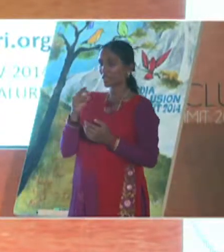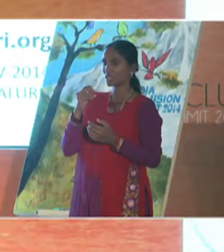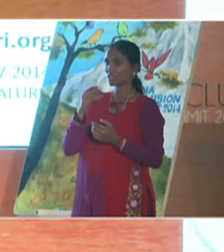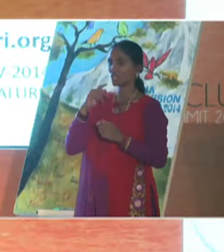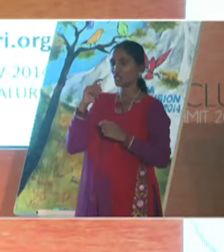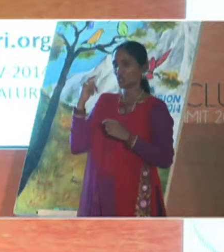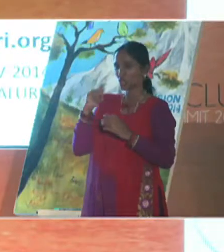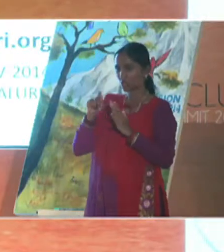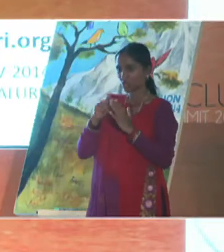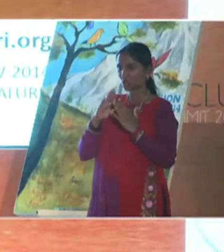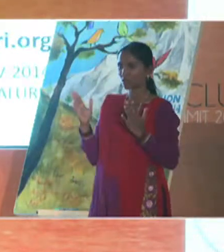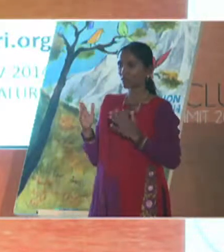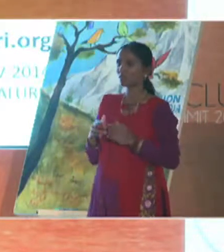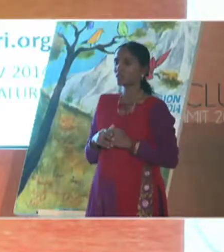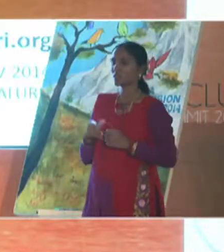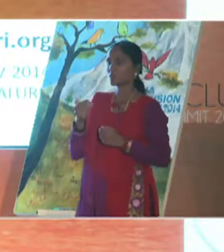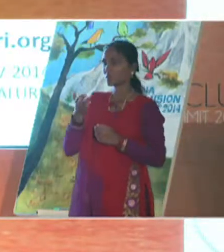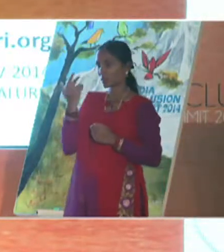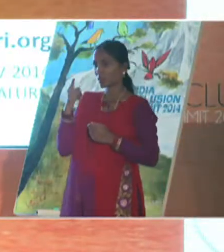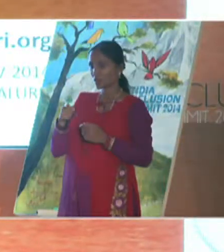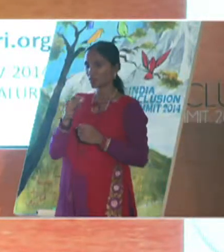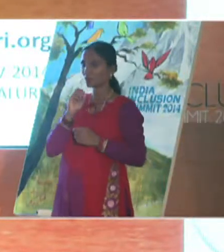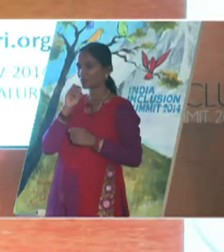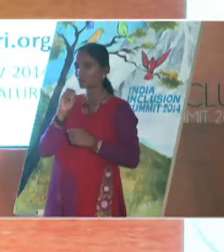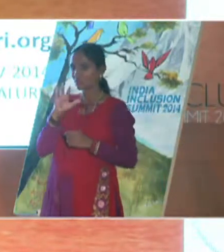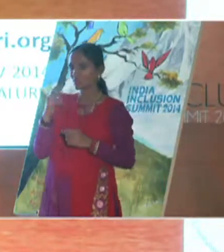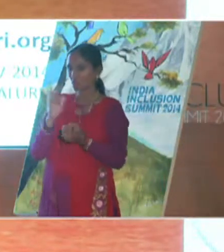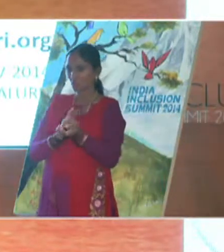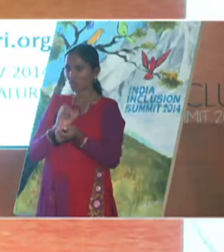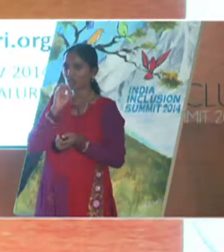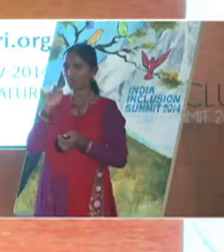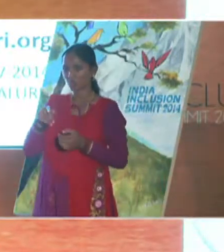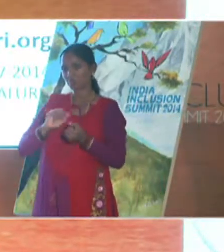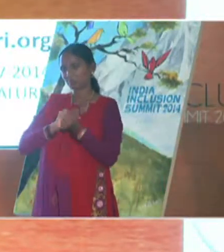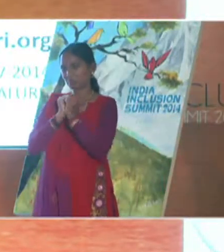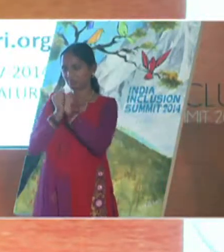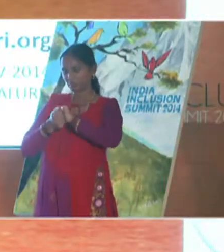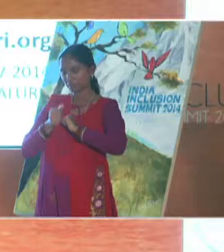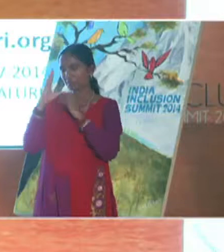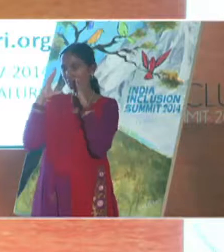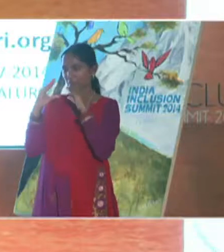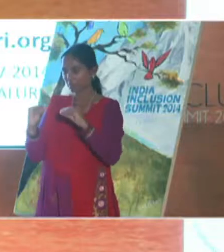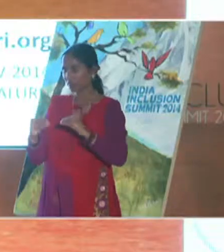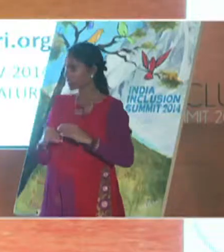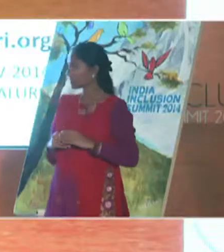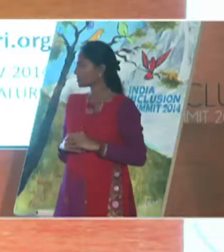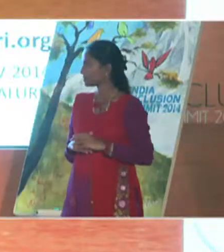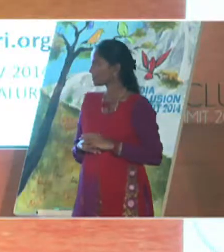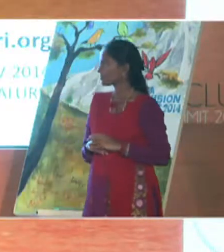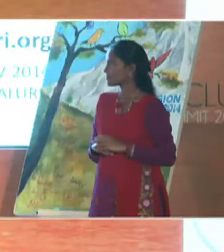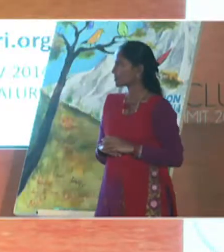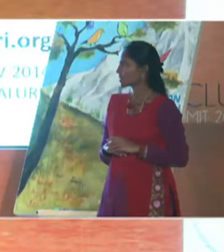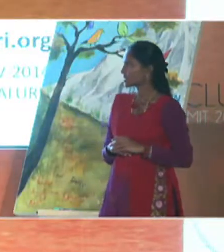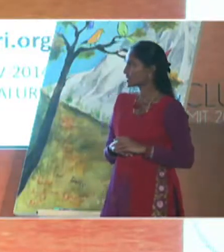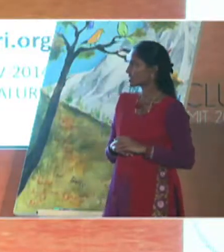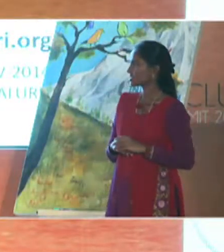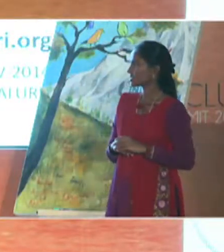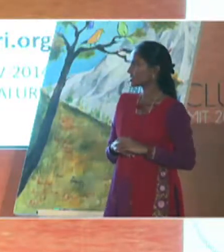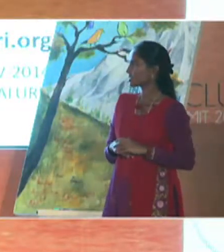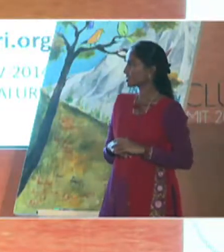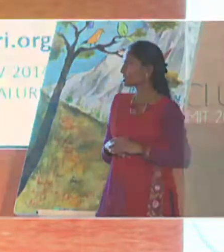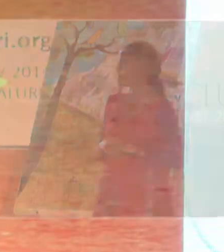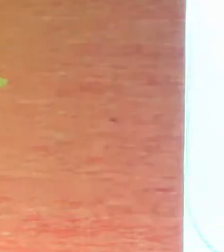are blind. And I met the doctor later, and he said to me, he saw something very unusual because Sabriye jumped